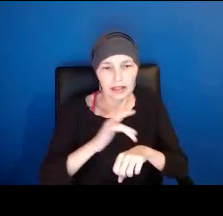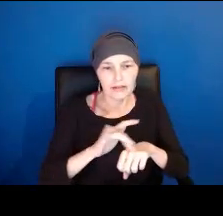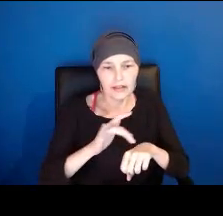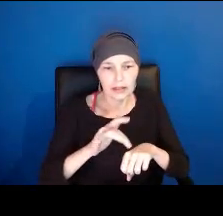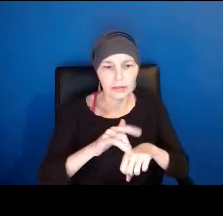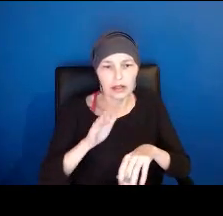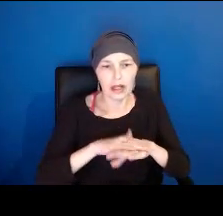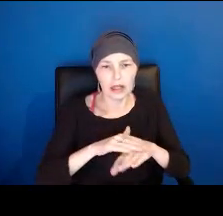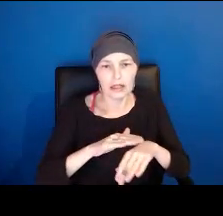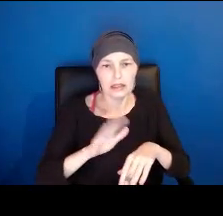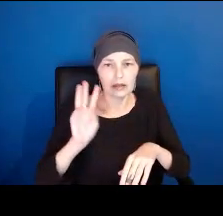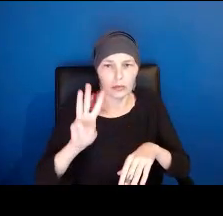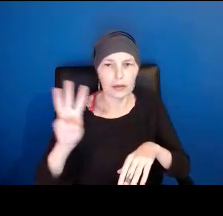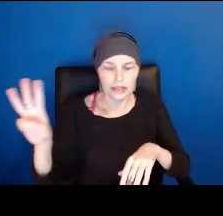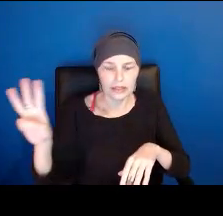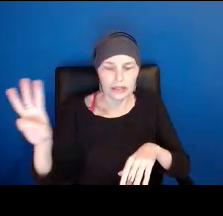website.